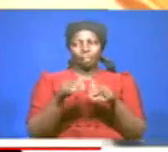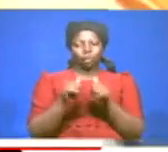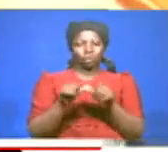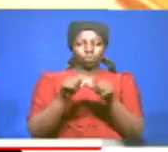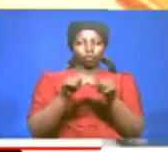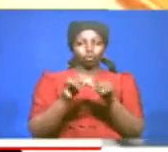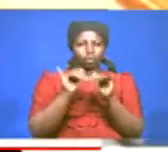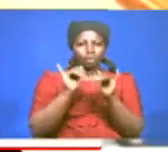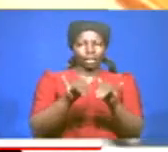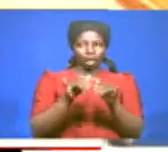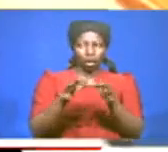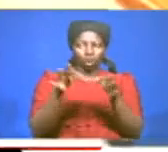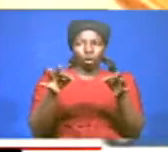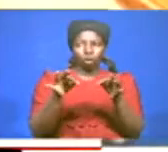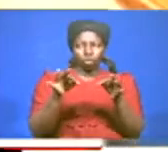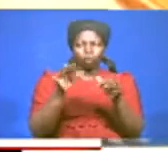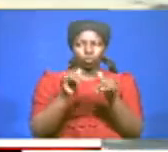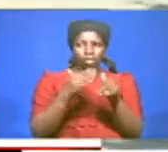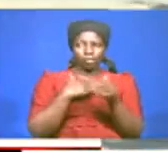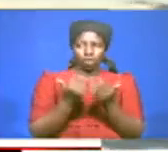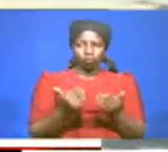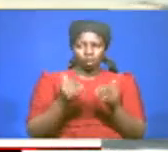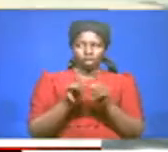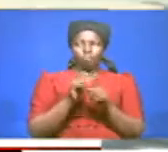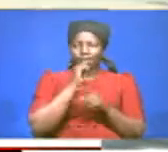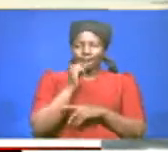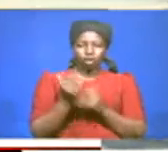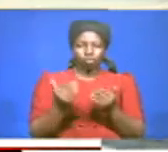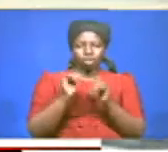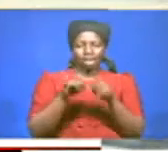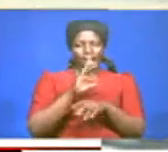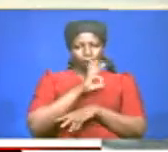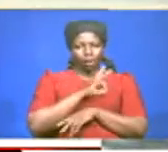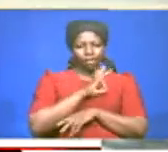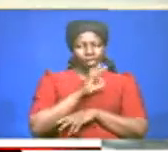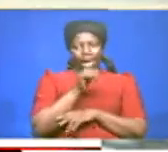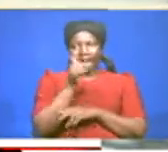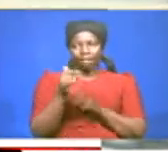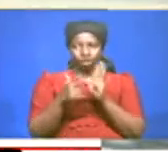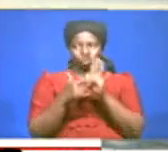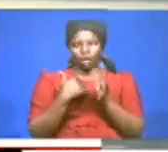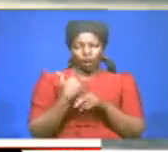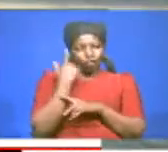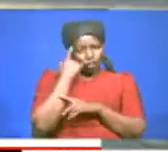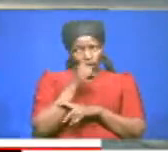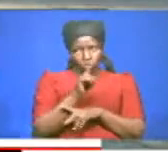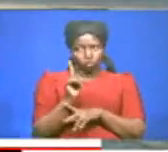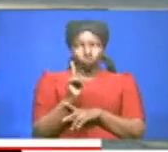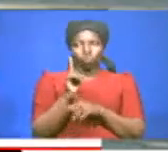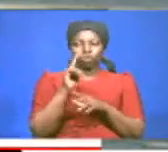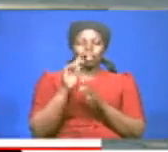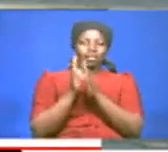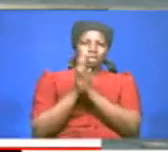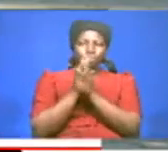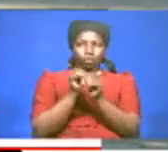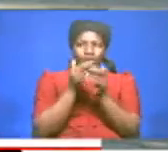that my children and grandchildren can benefit from. Well, that's all we had for you for the young and industrious segment and the stories that made it in the